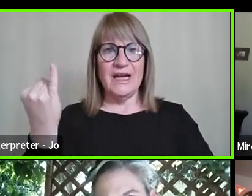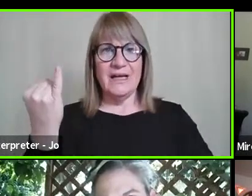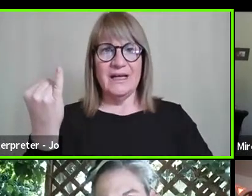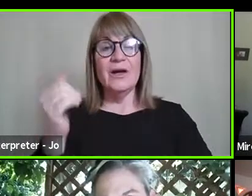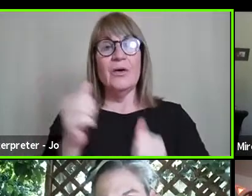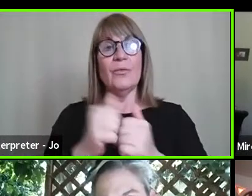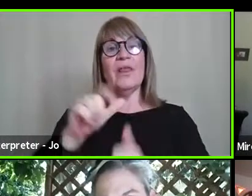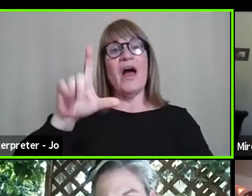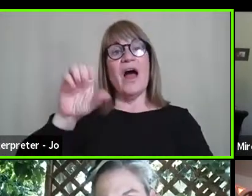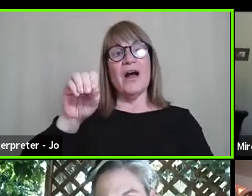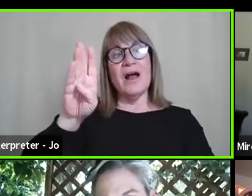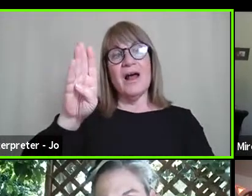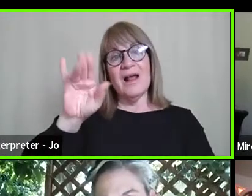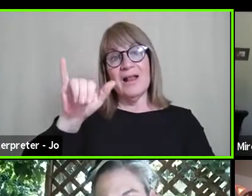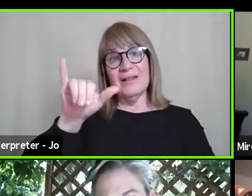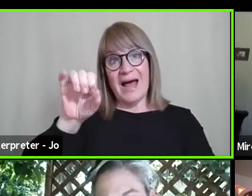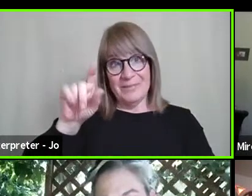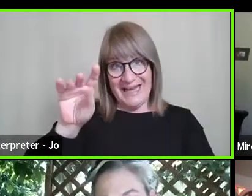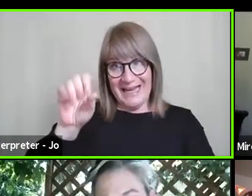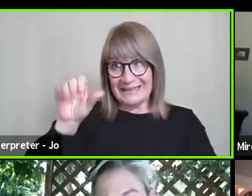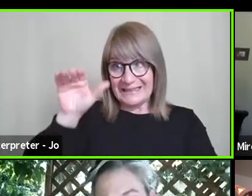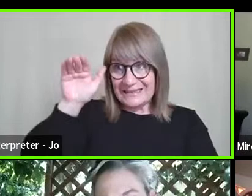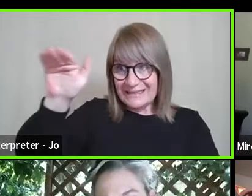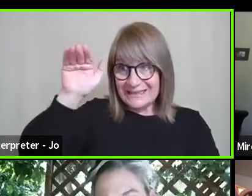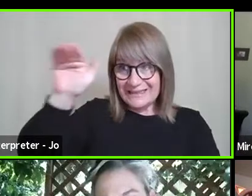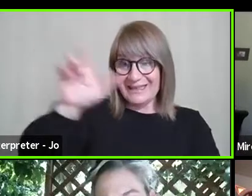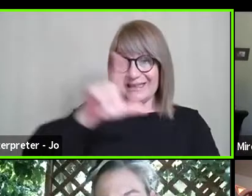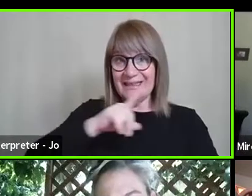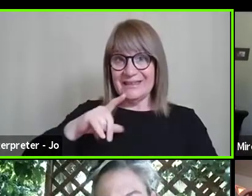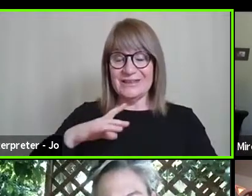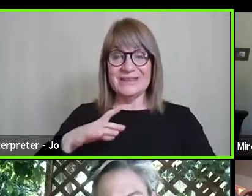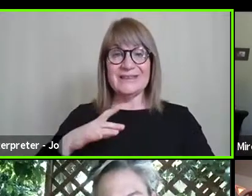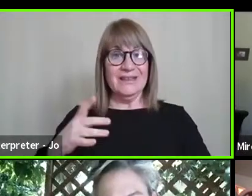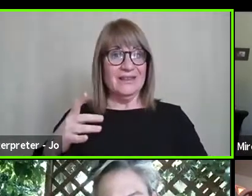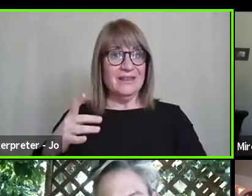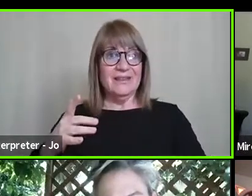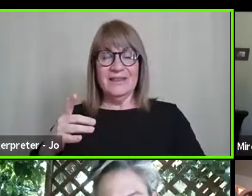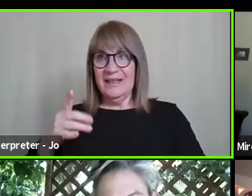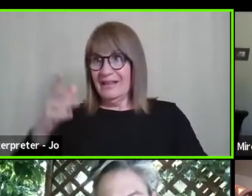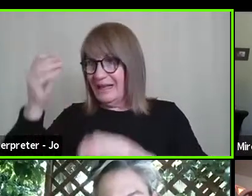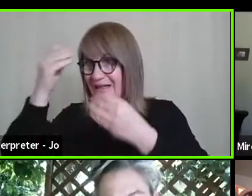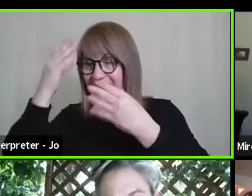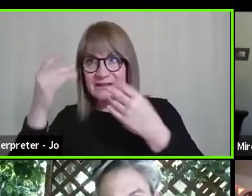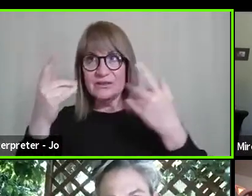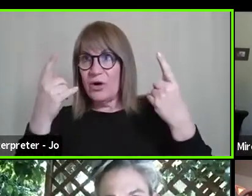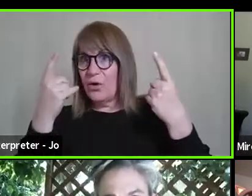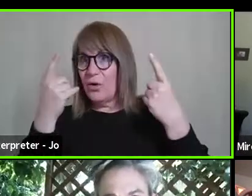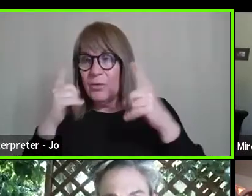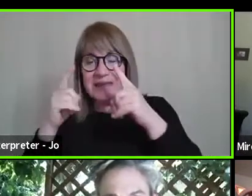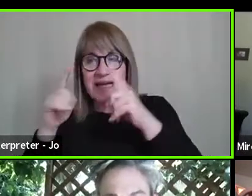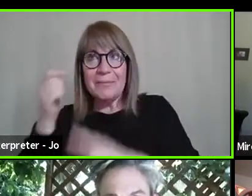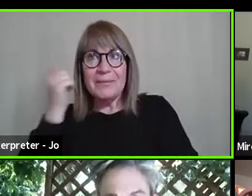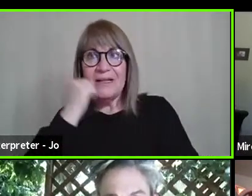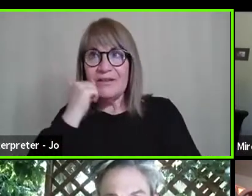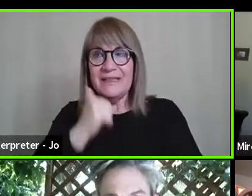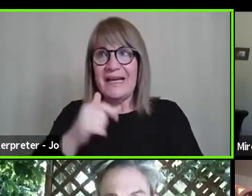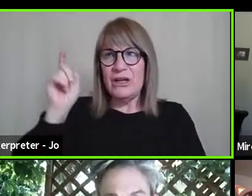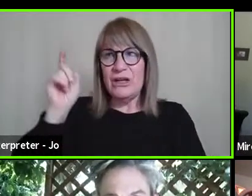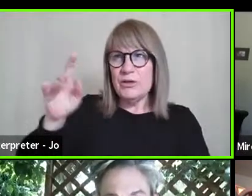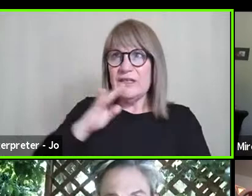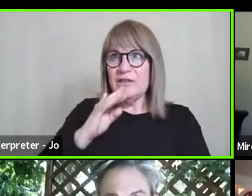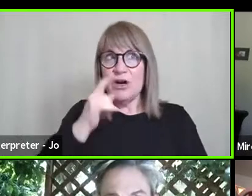ground daily like you know speaking and letting us know in terms of strategy strategy like who we need to be talking to